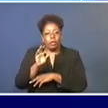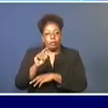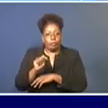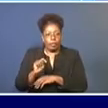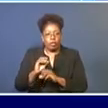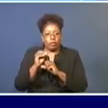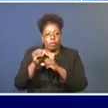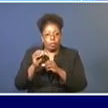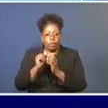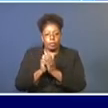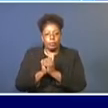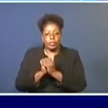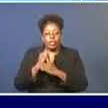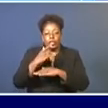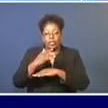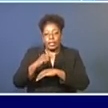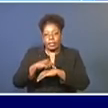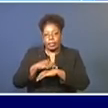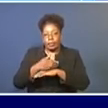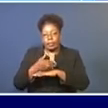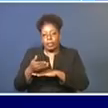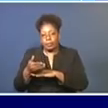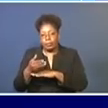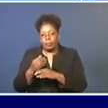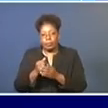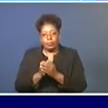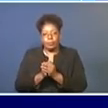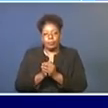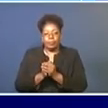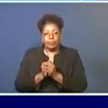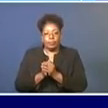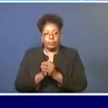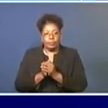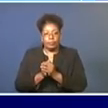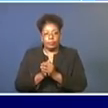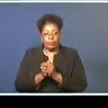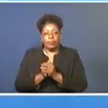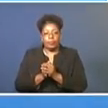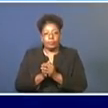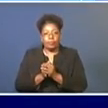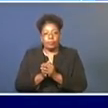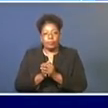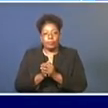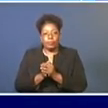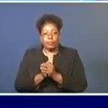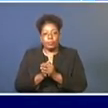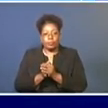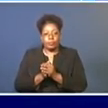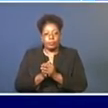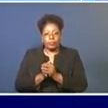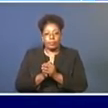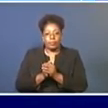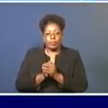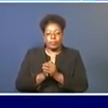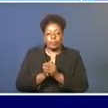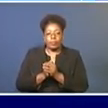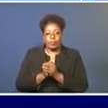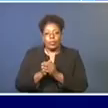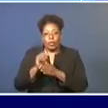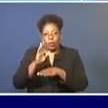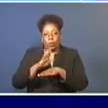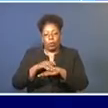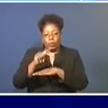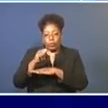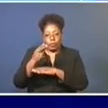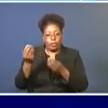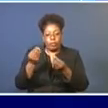feet. Tide-wise is going to be high at 10:31 in the morning with a low tide at 5 in the afternoon. For the southeast Bahamas on Thursday, no